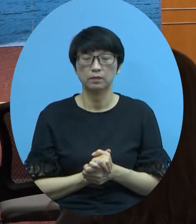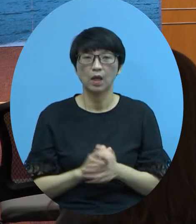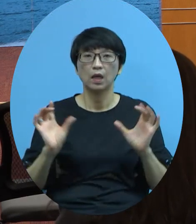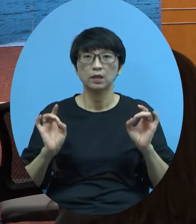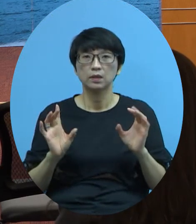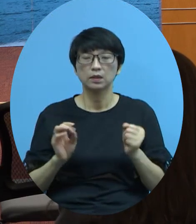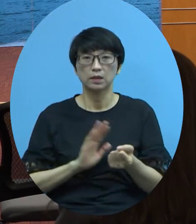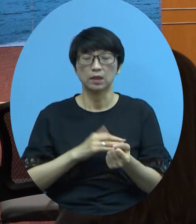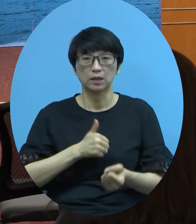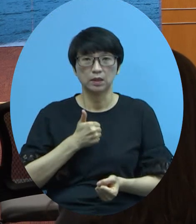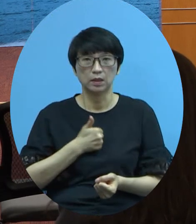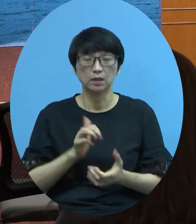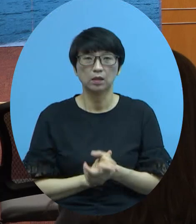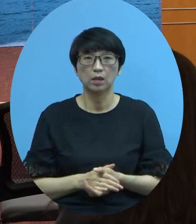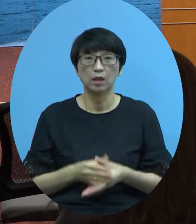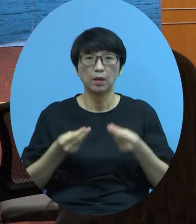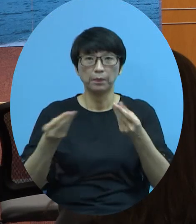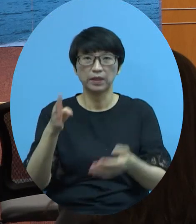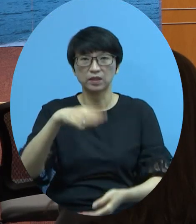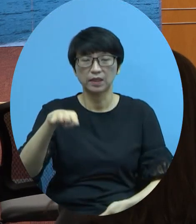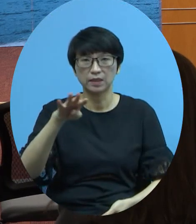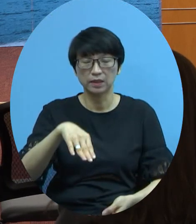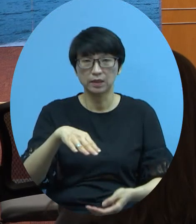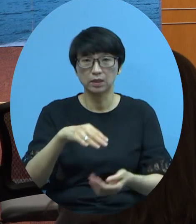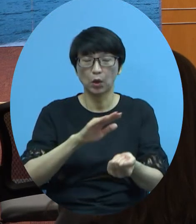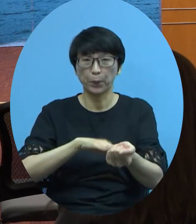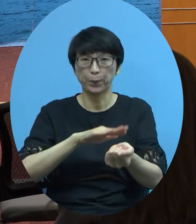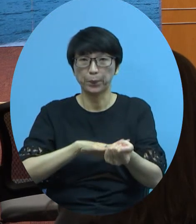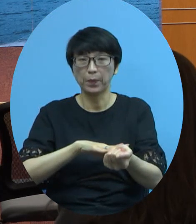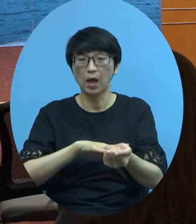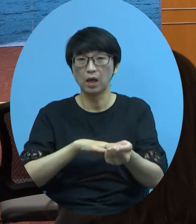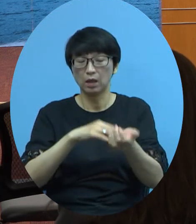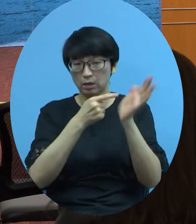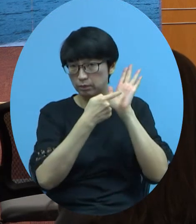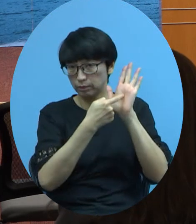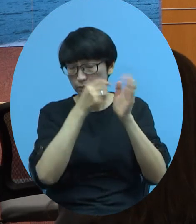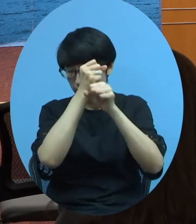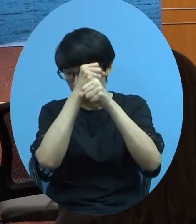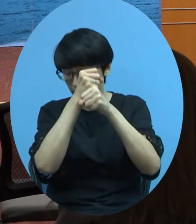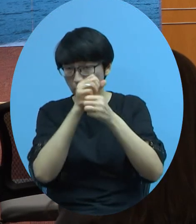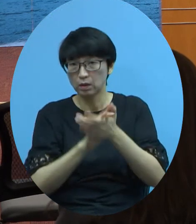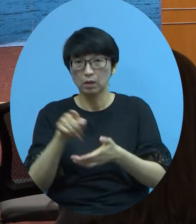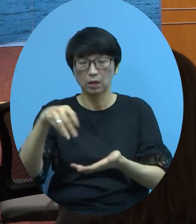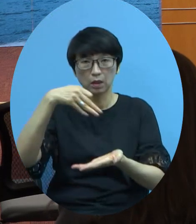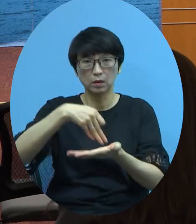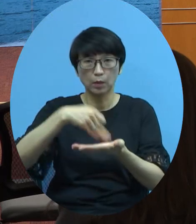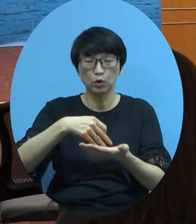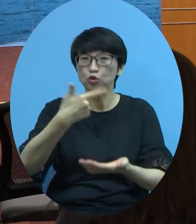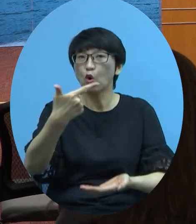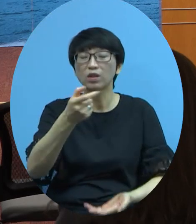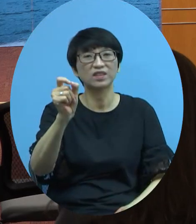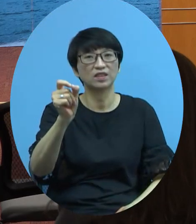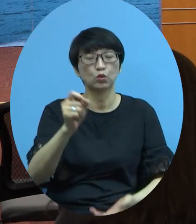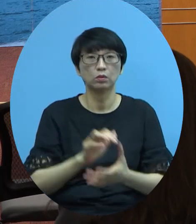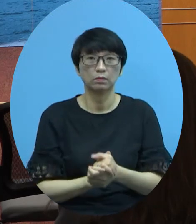so far. How would you characterize that participation rate? Is it high or low? And why do you think not as many private